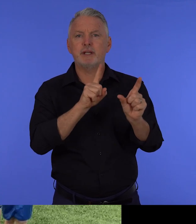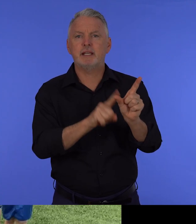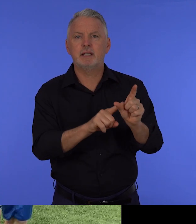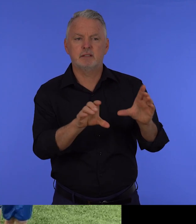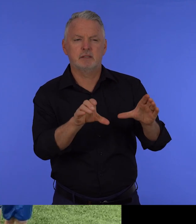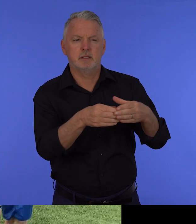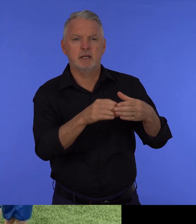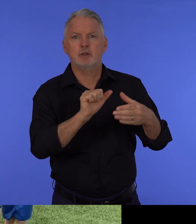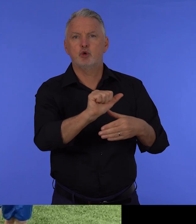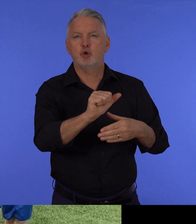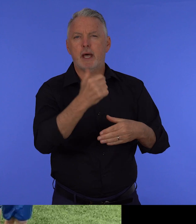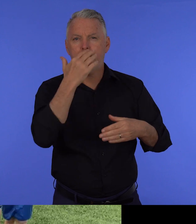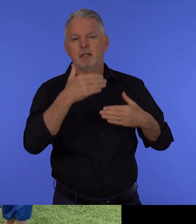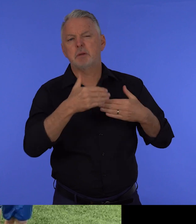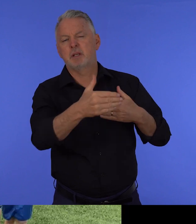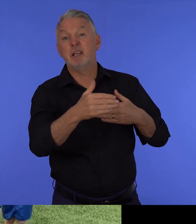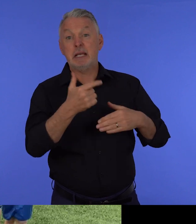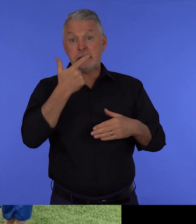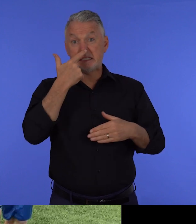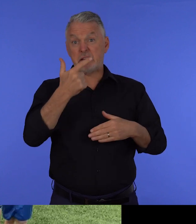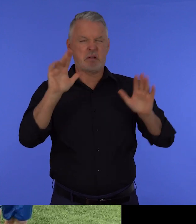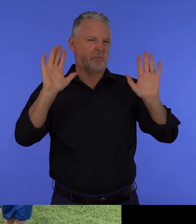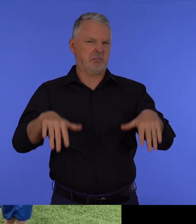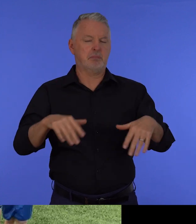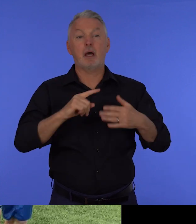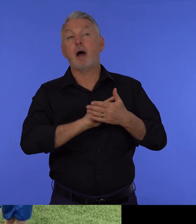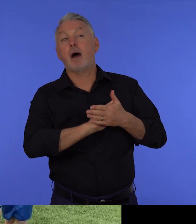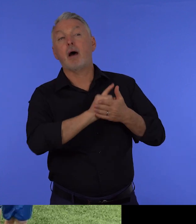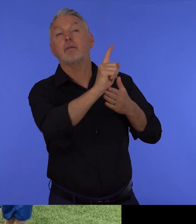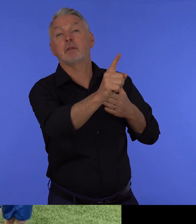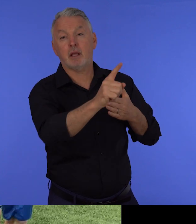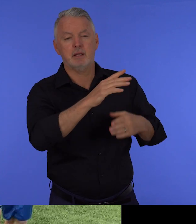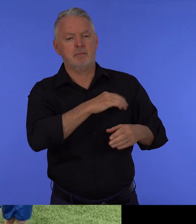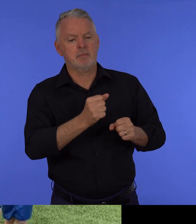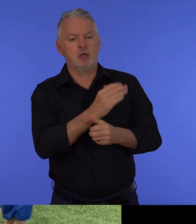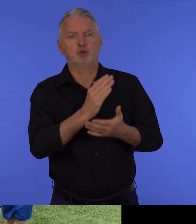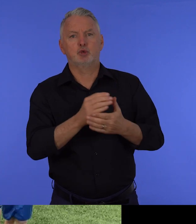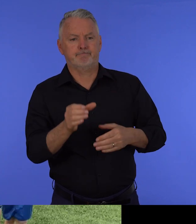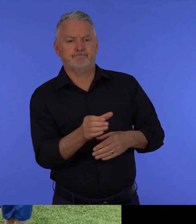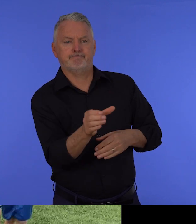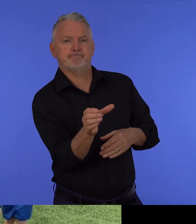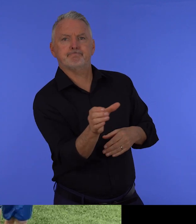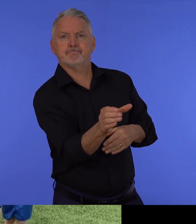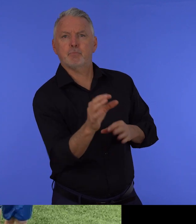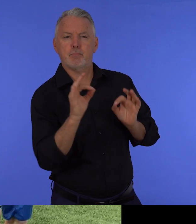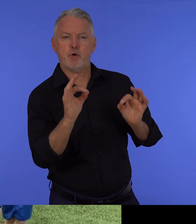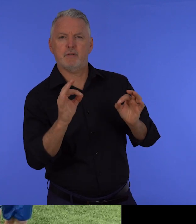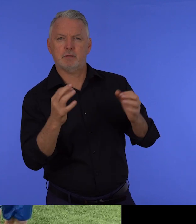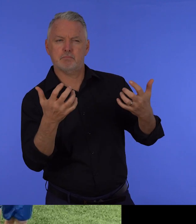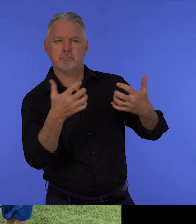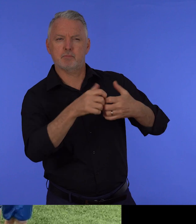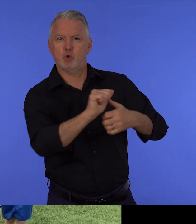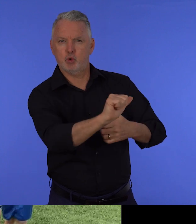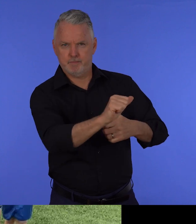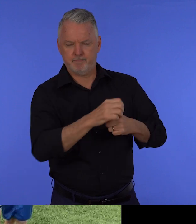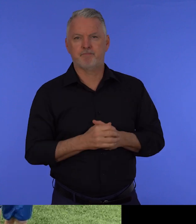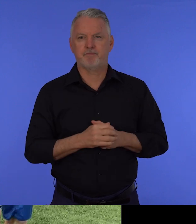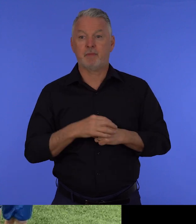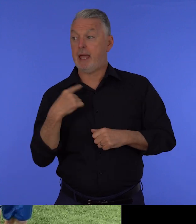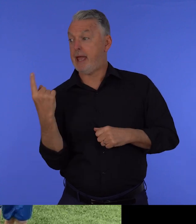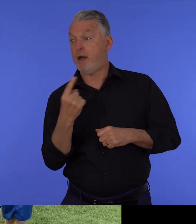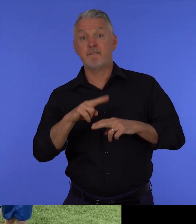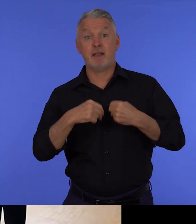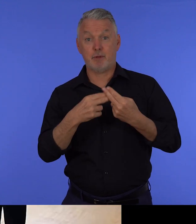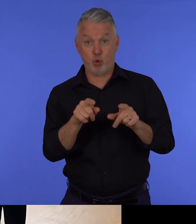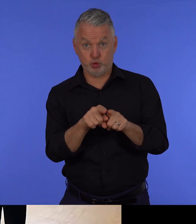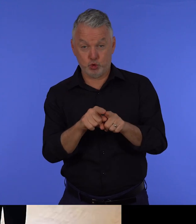disability categorized. She can be put into her own category as she gets older. But obviously at 7, it's not really an issue. So she absolutely